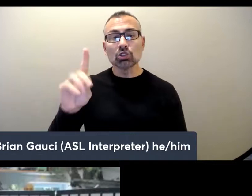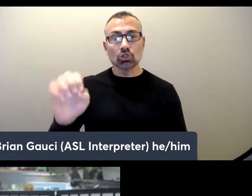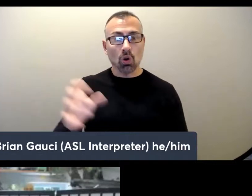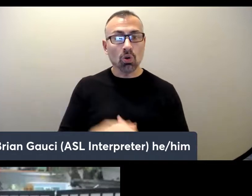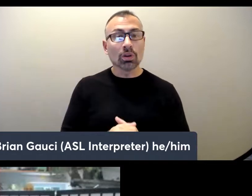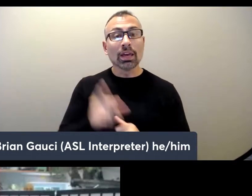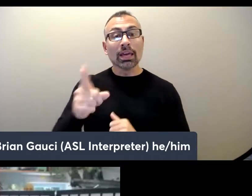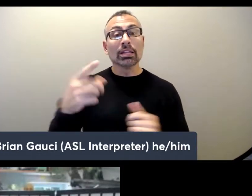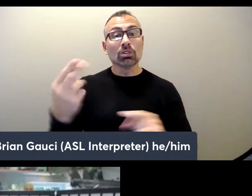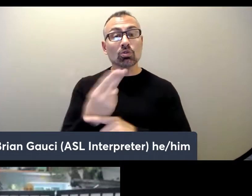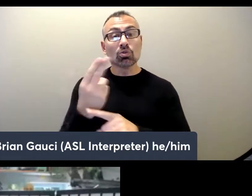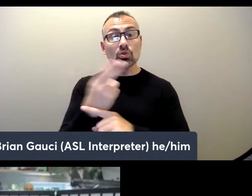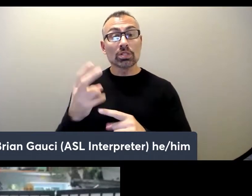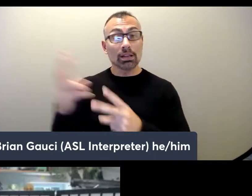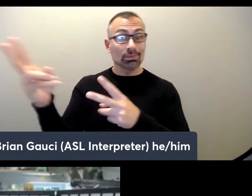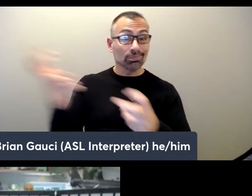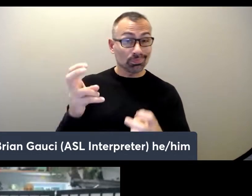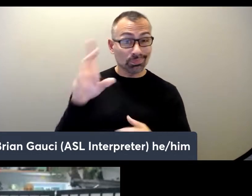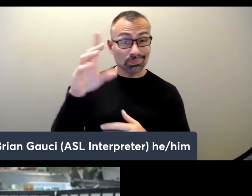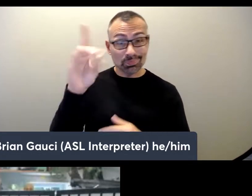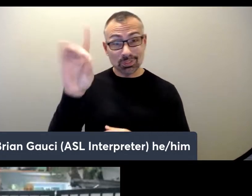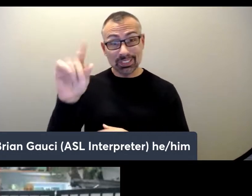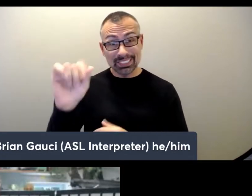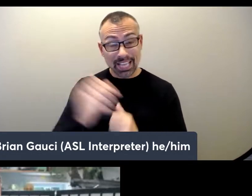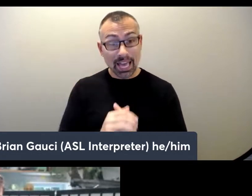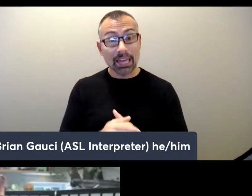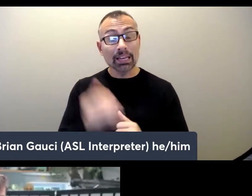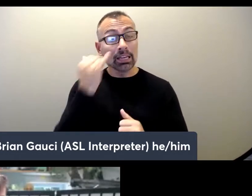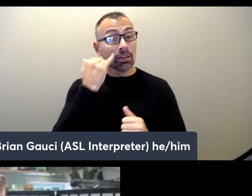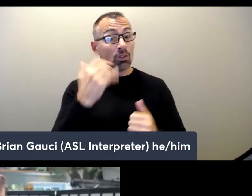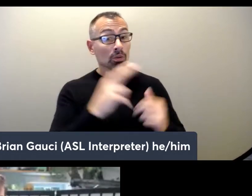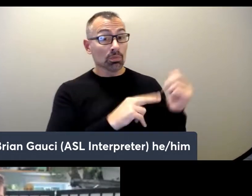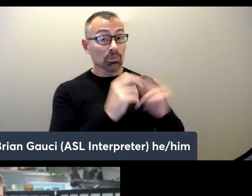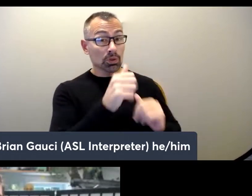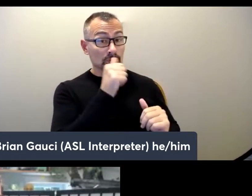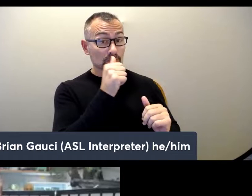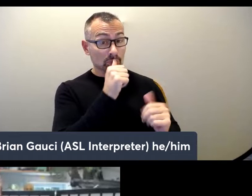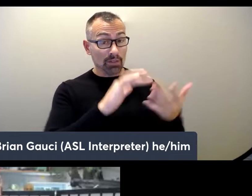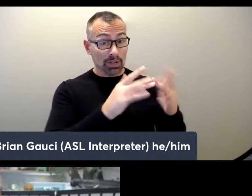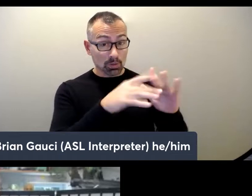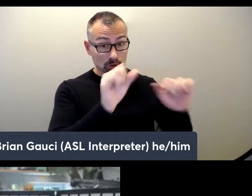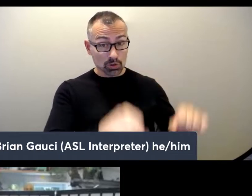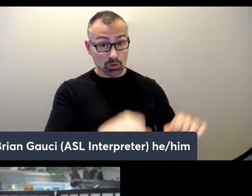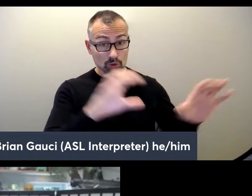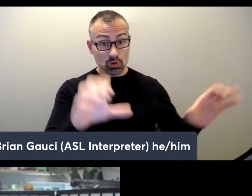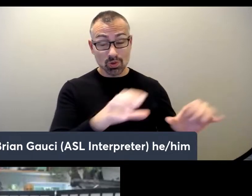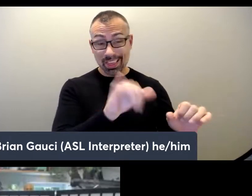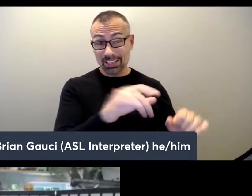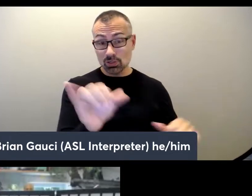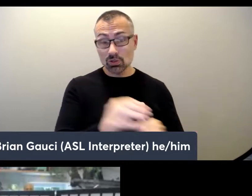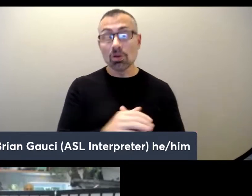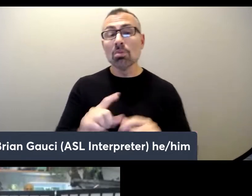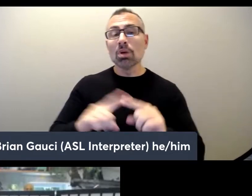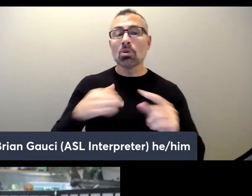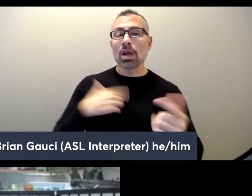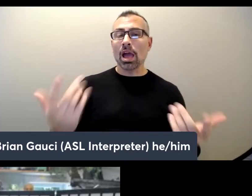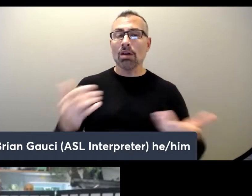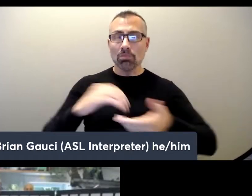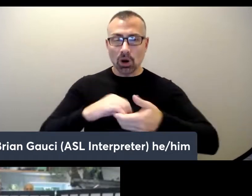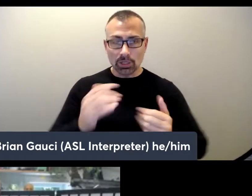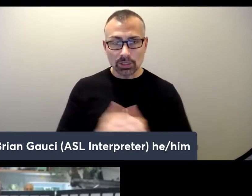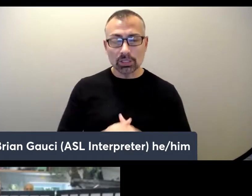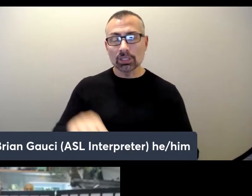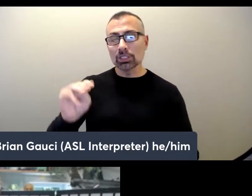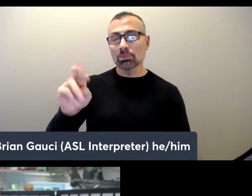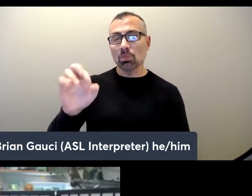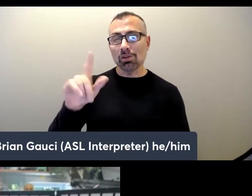it to pull that data. You can also do so with Hyperledger if you're building a private network as well. But we have great partners in this space too, right? Moralis has their speedy nodes